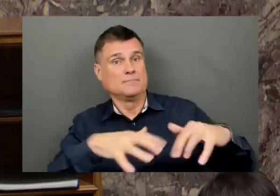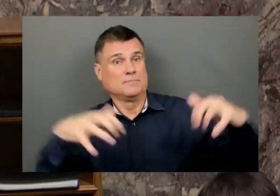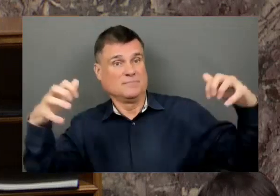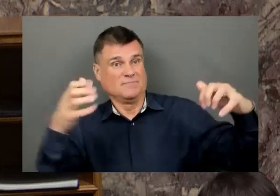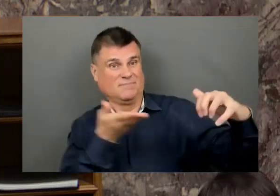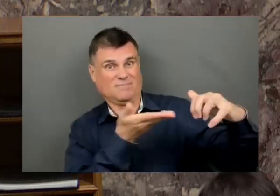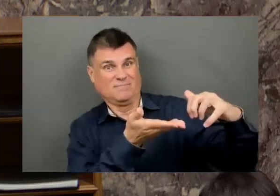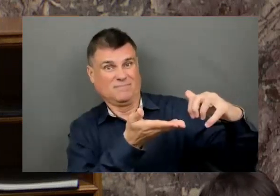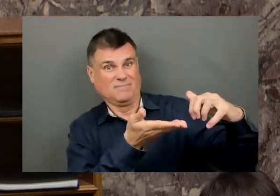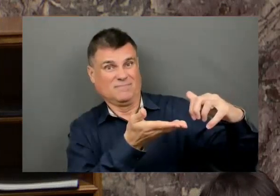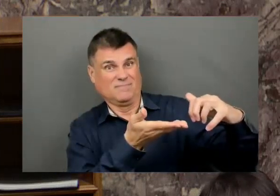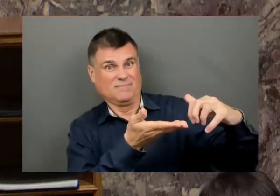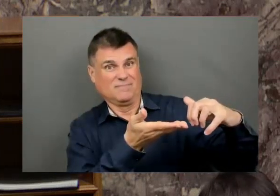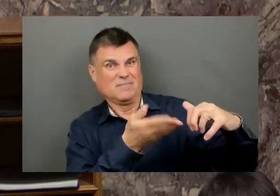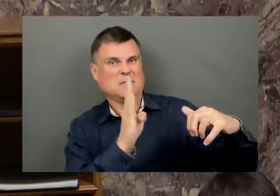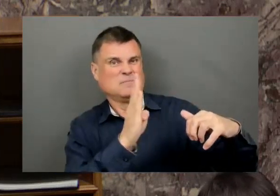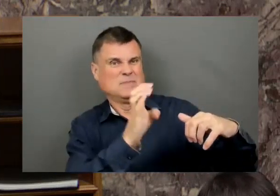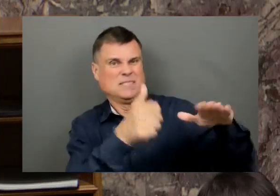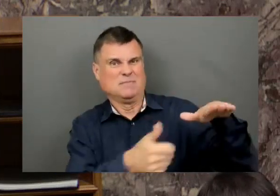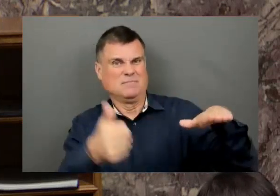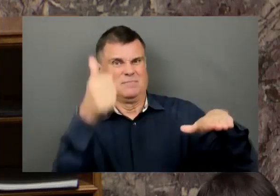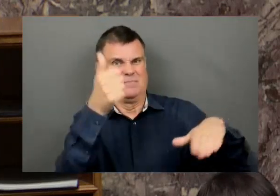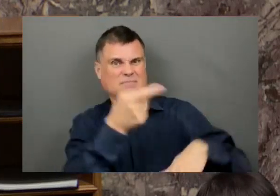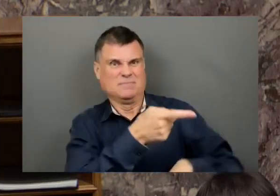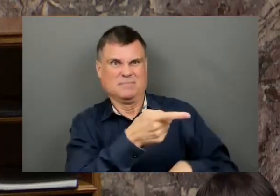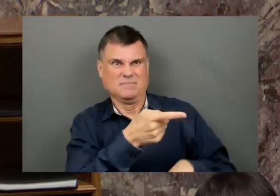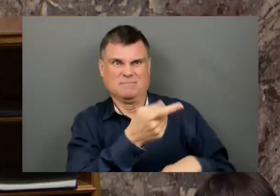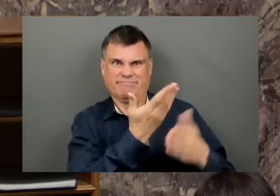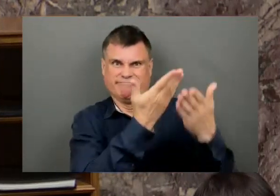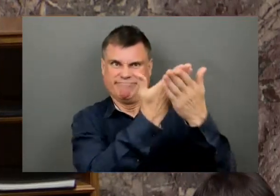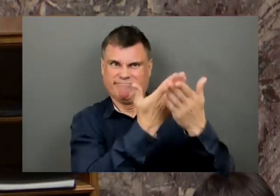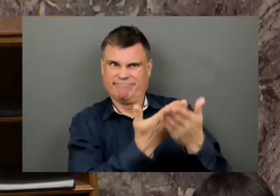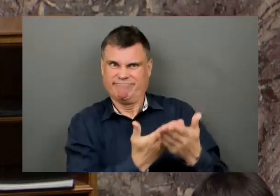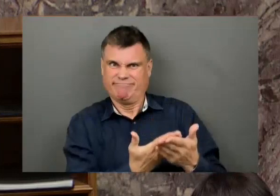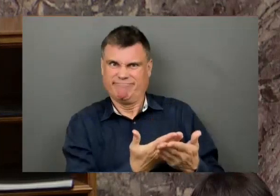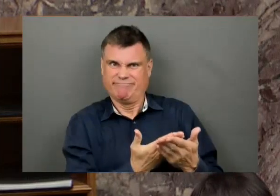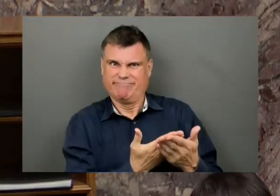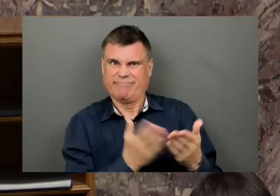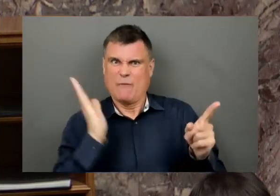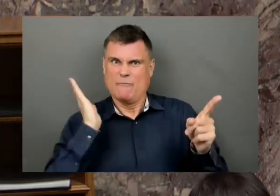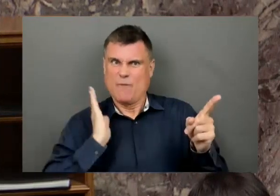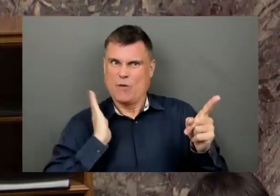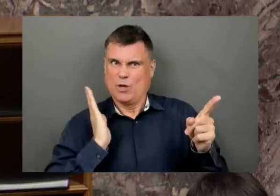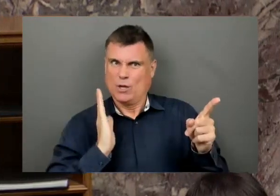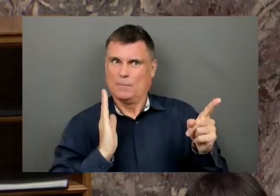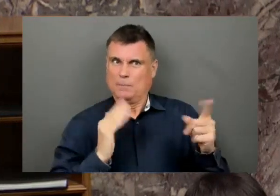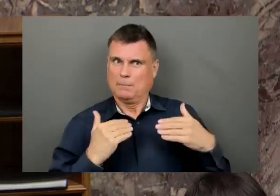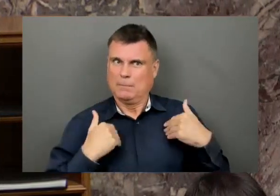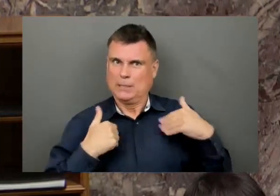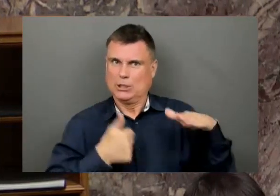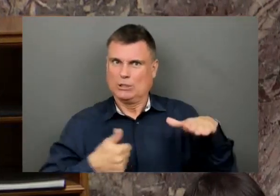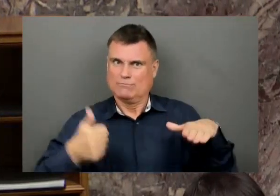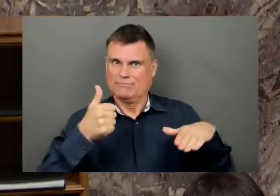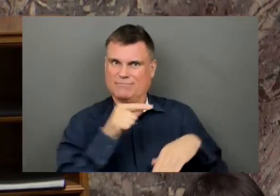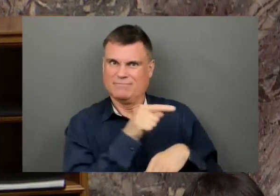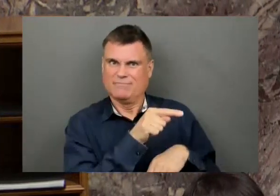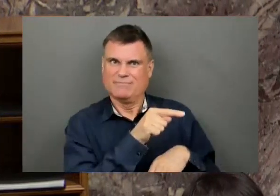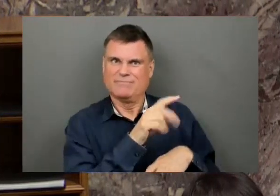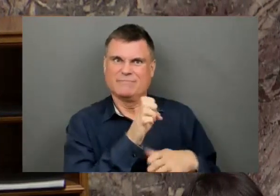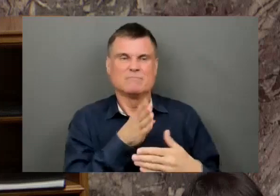government and caucus. Her words were clear, and I quote, "Anti-Semitism is the double standard that we